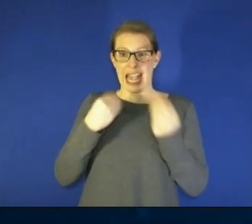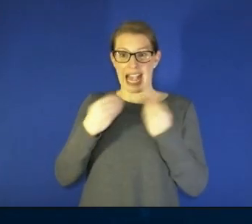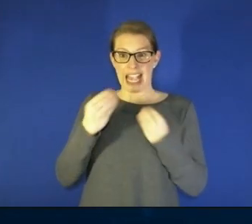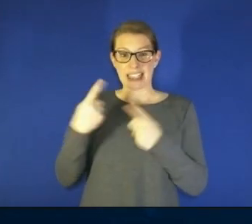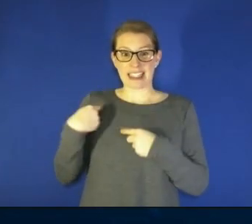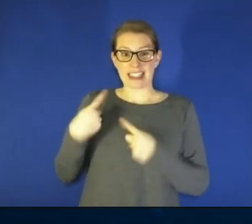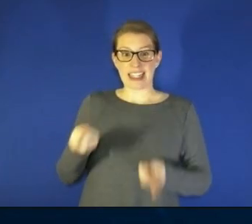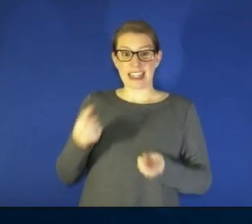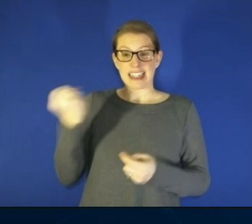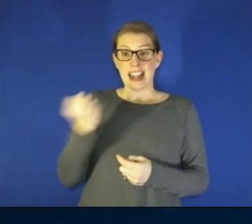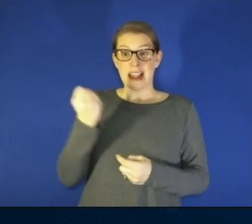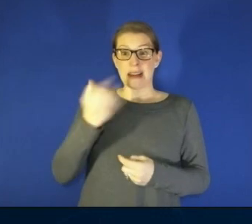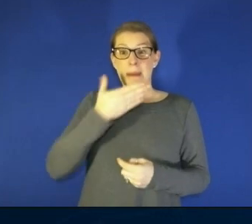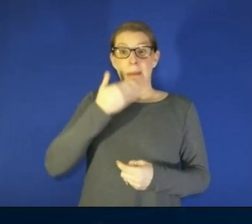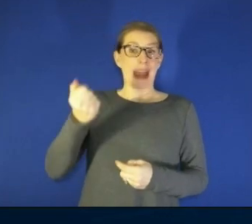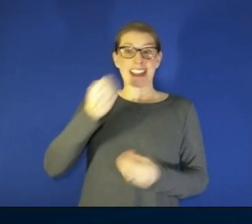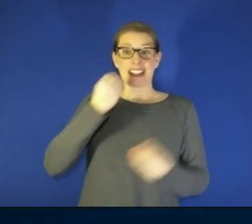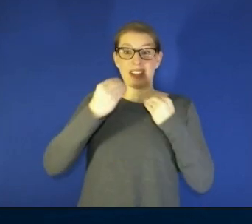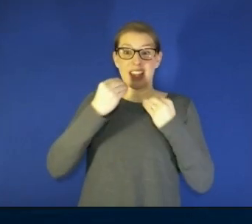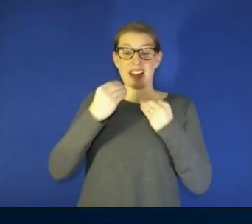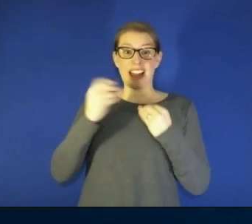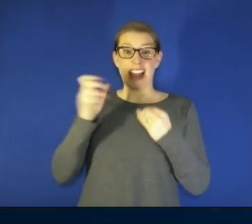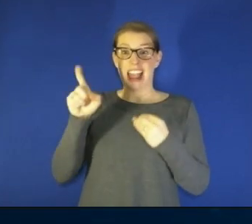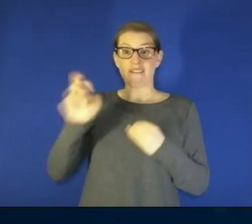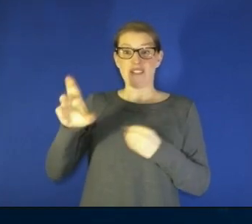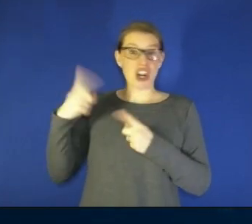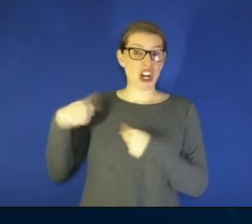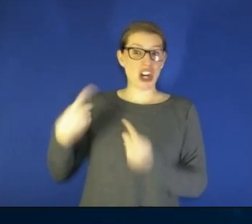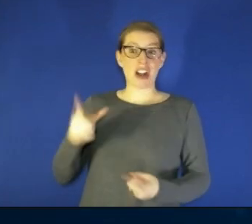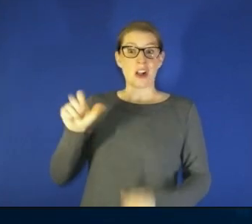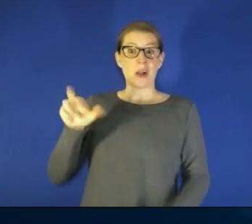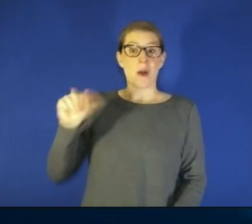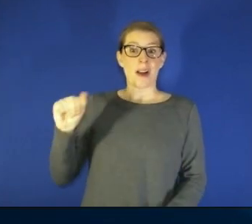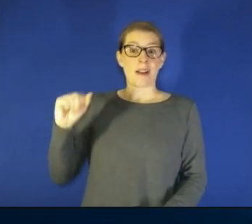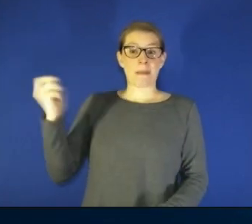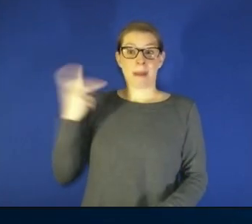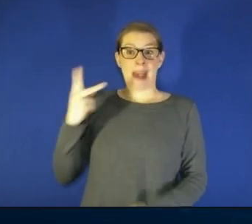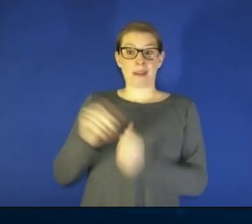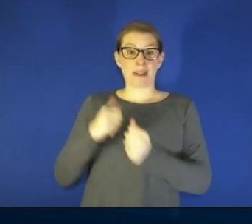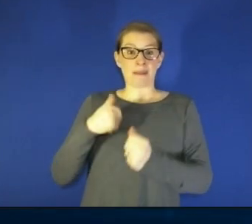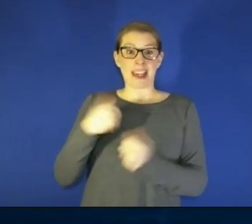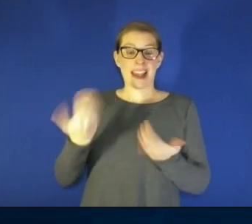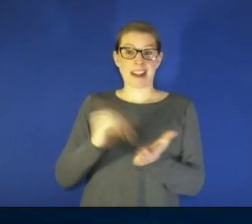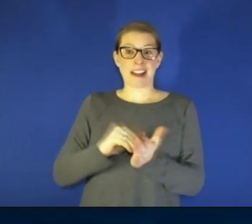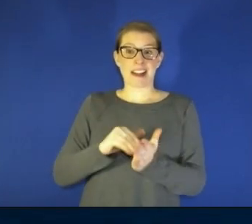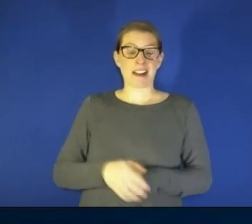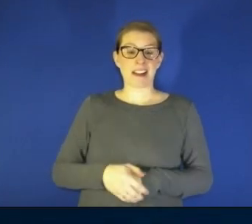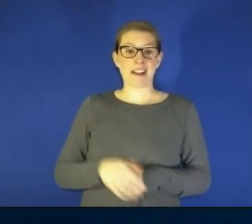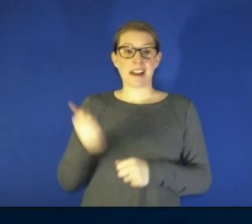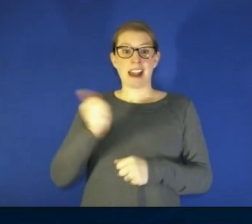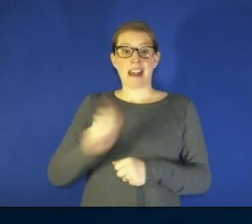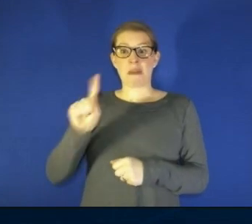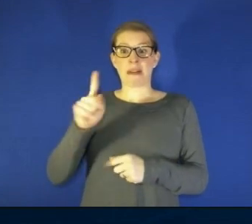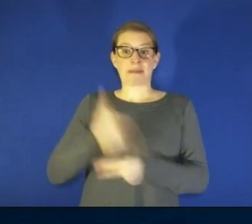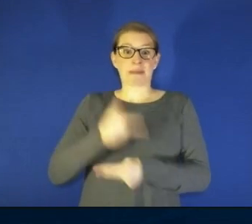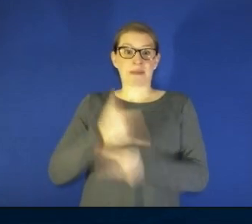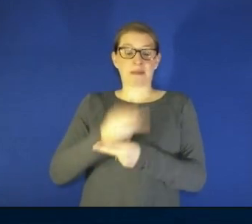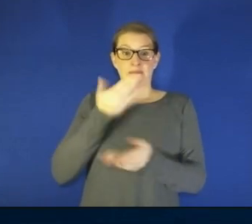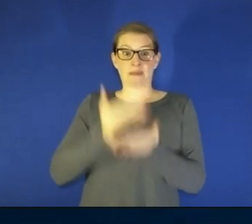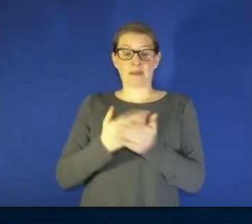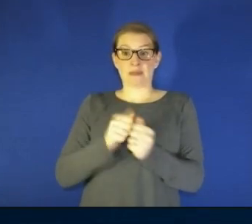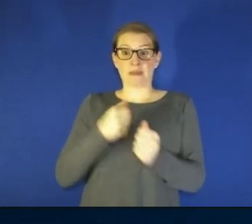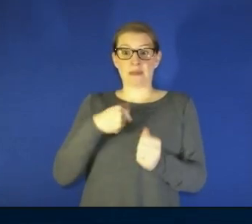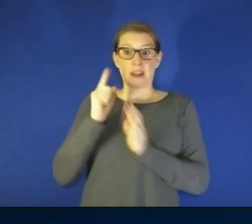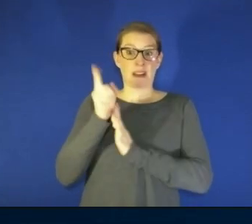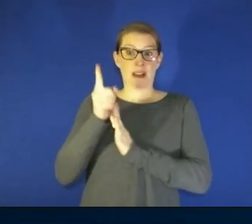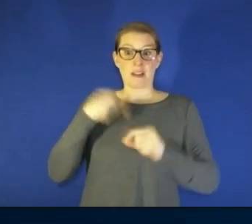ever. And Laura is back with me again. So everyone's been taking such good care of me. And the minute I woke up, I mean, within